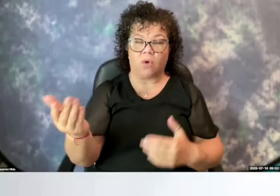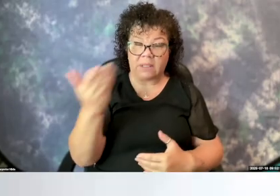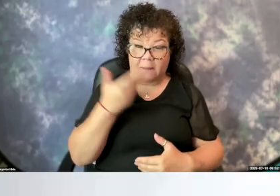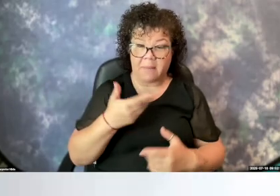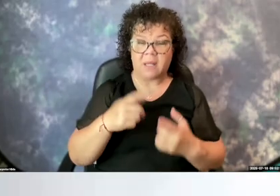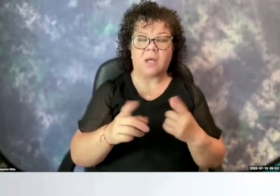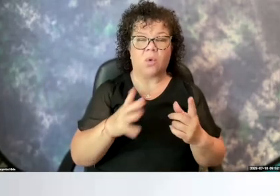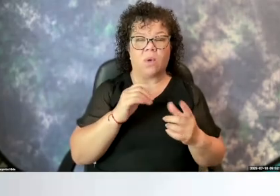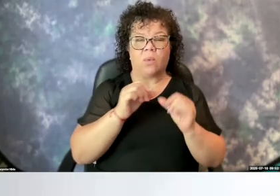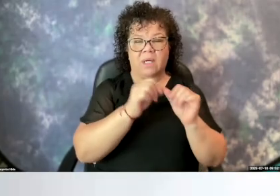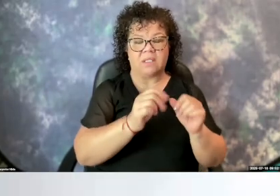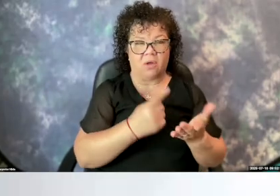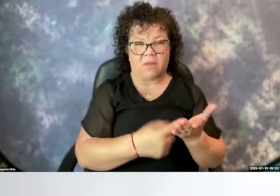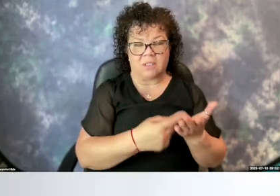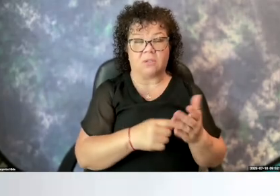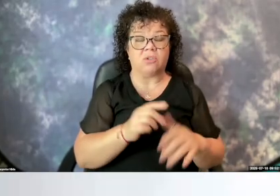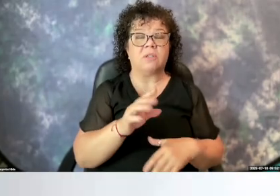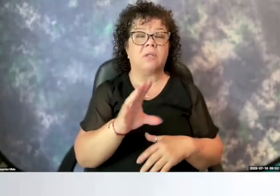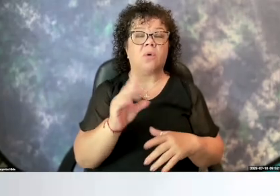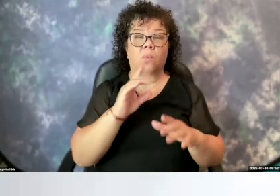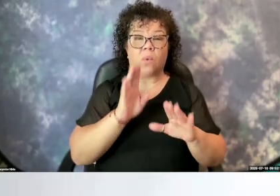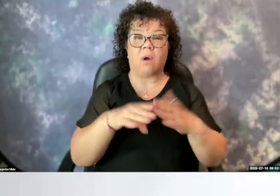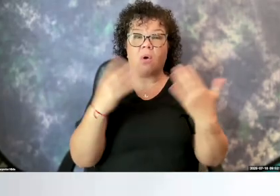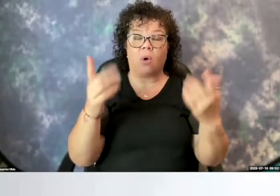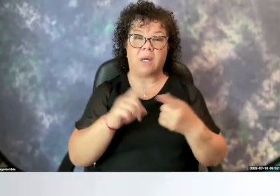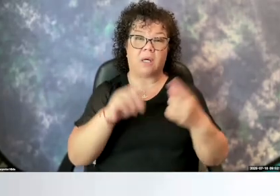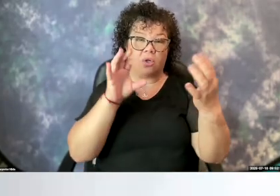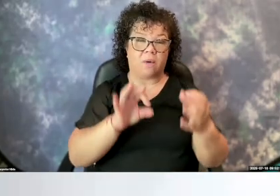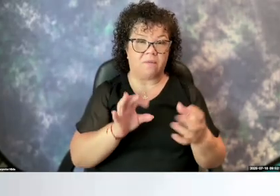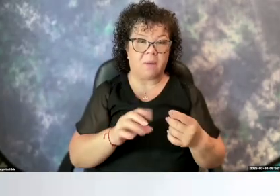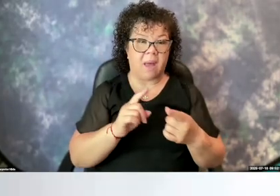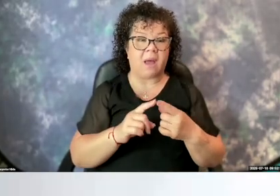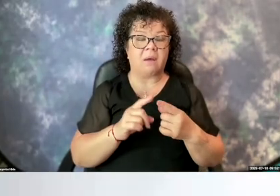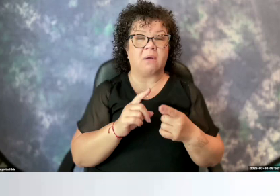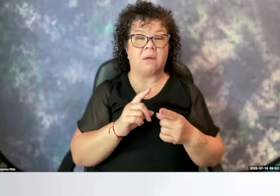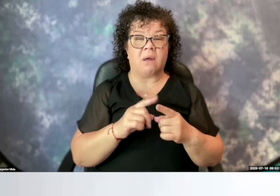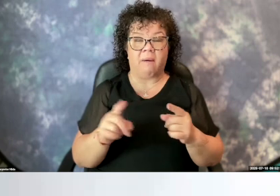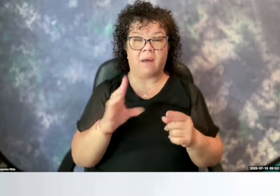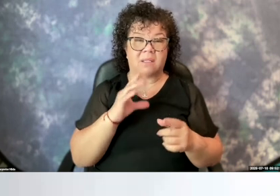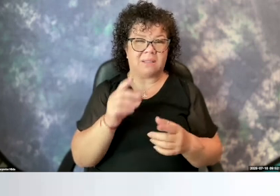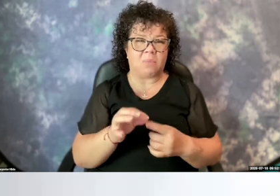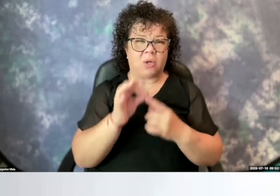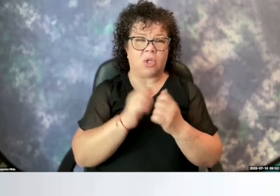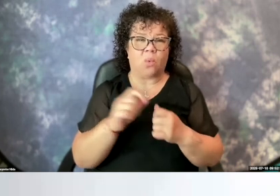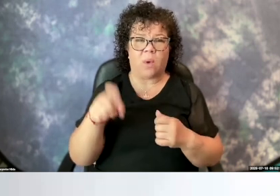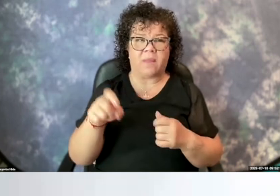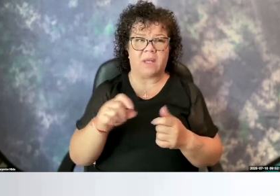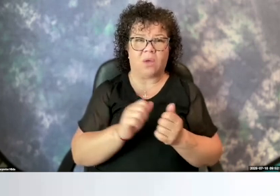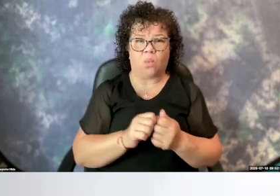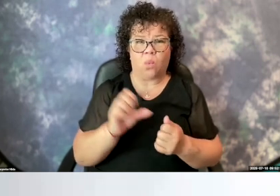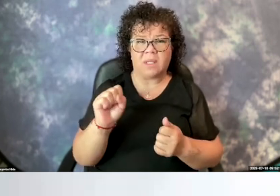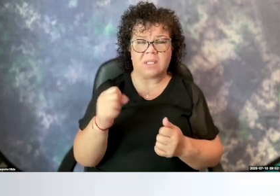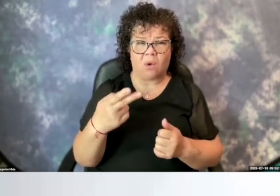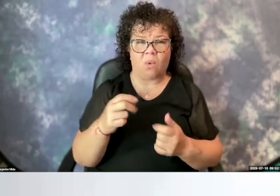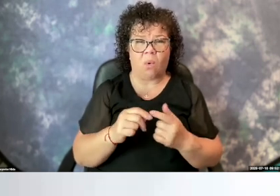can continue that conversation. But yes, we are very open to feedback on these limits if we feel that the need, especially with